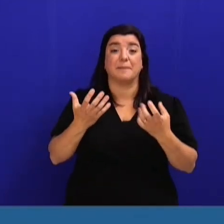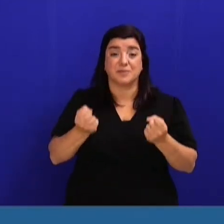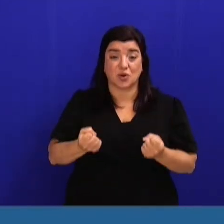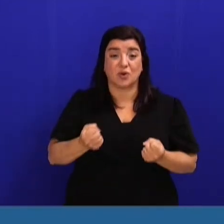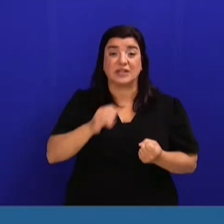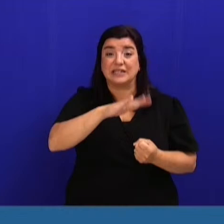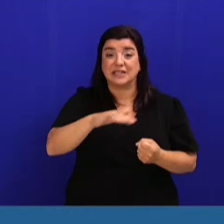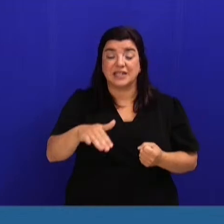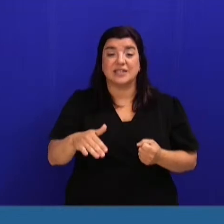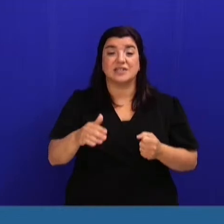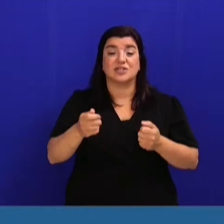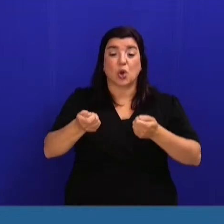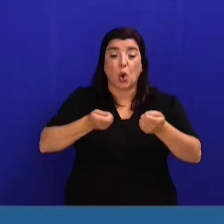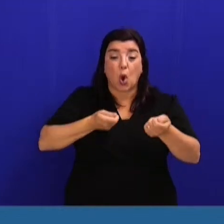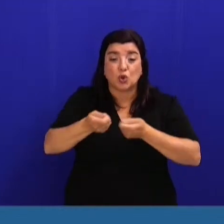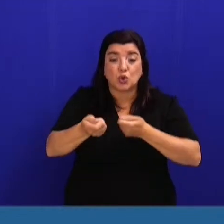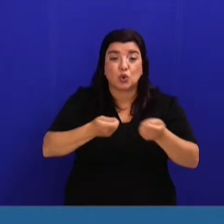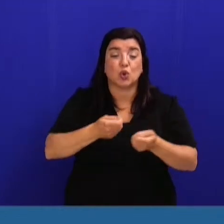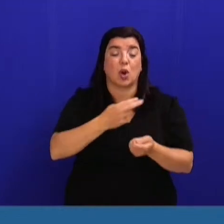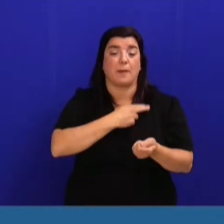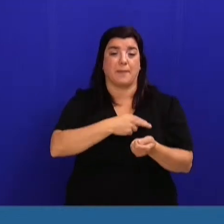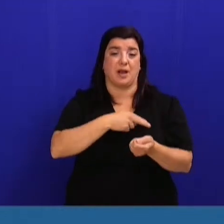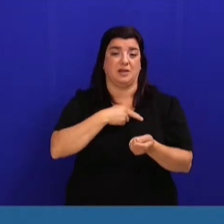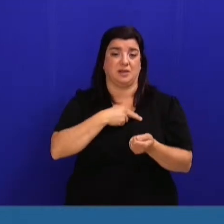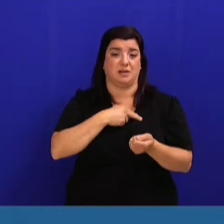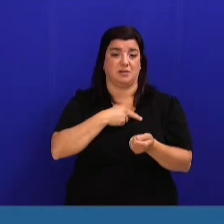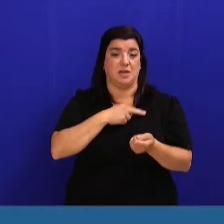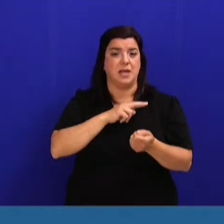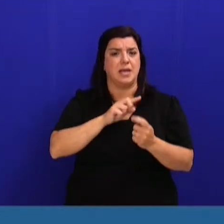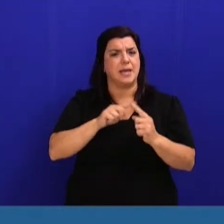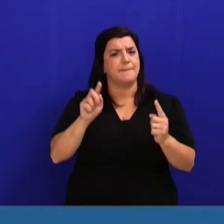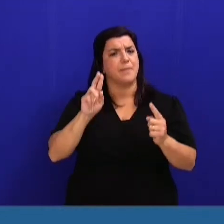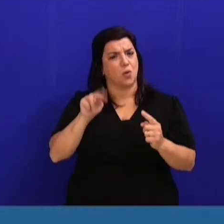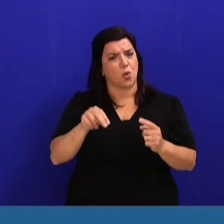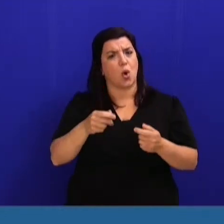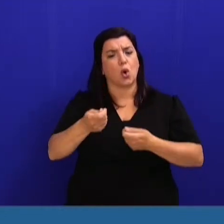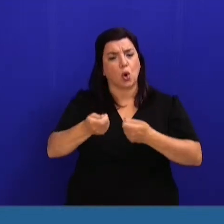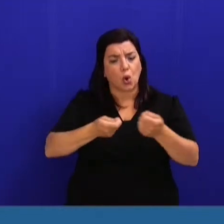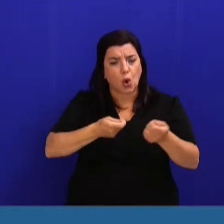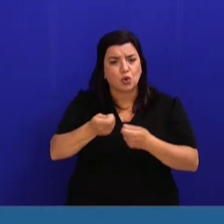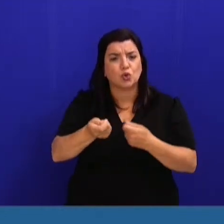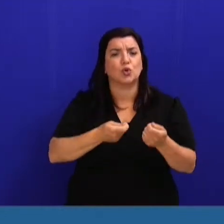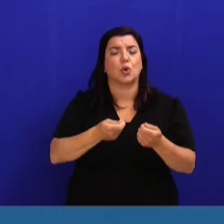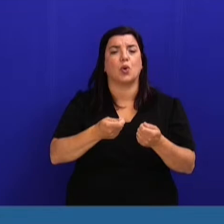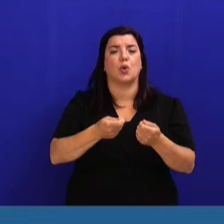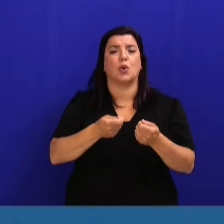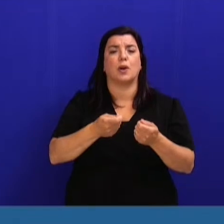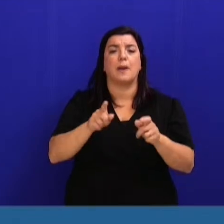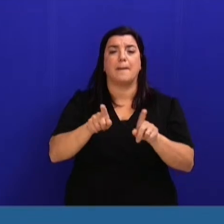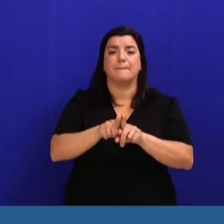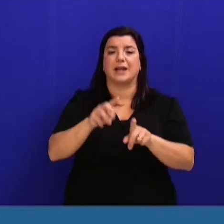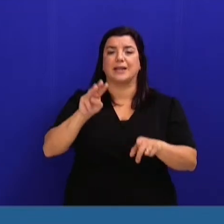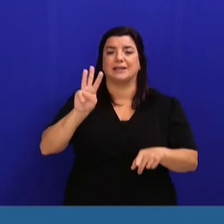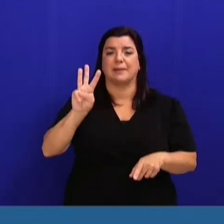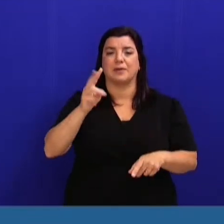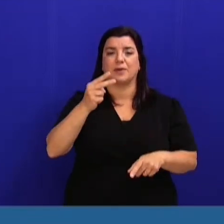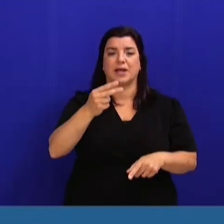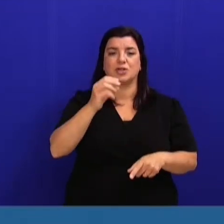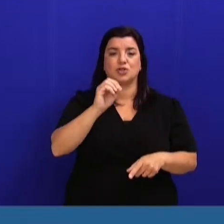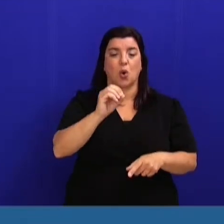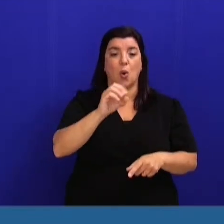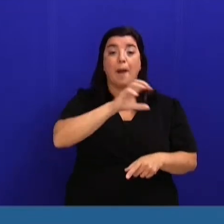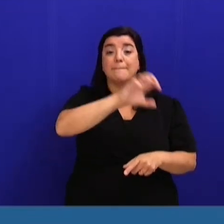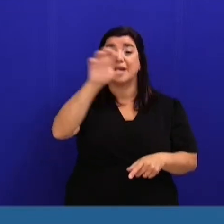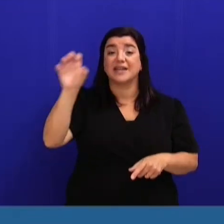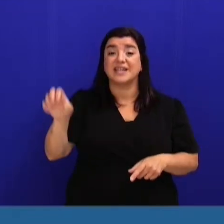hemm kontroll mhux biss fil-pajjiż tagħna, ma wkoll li jkun hemm kontroll bħalma qiegħda tagħmel WHO wkoll f'ħafna pajjiżi oħrajn. Għaliex iżda